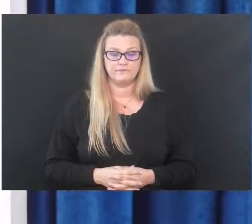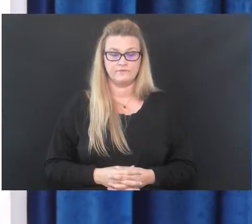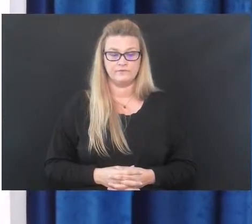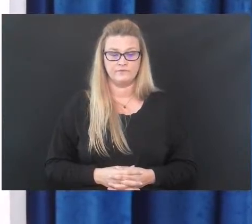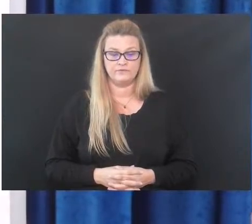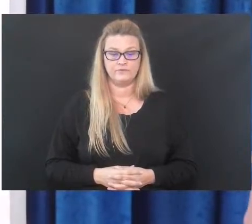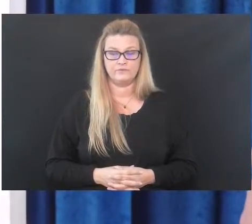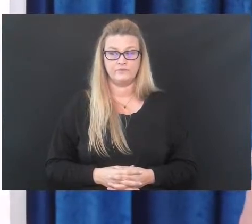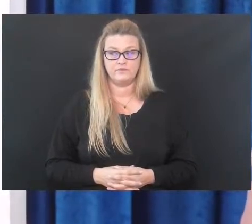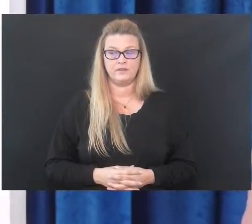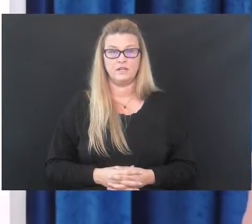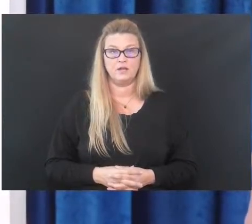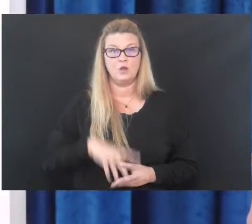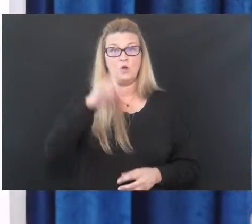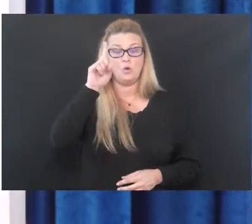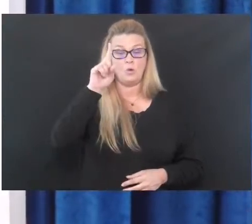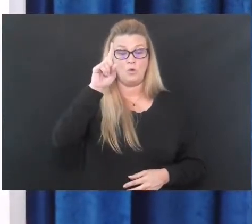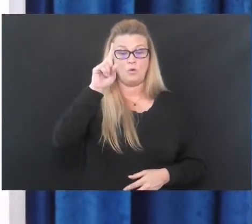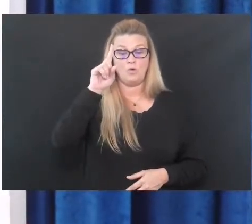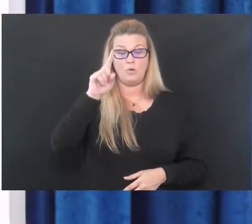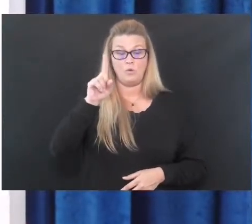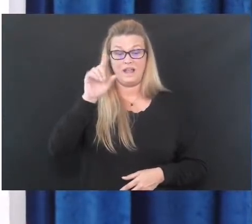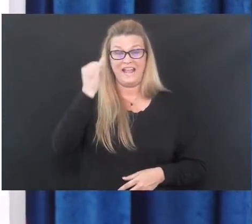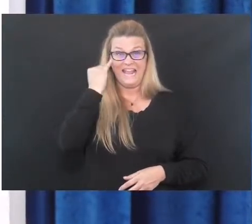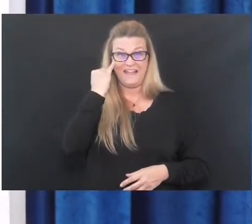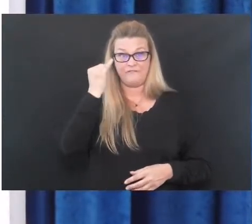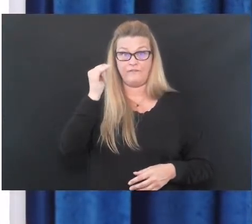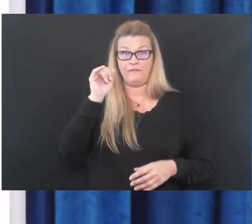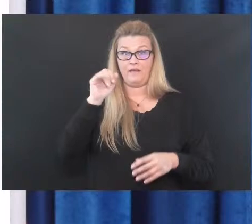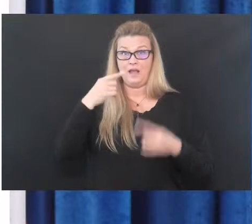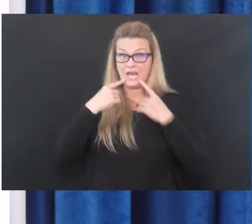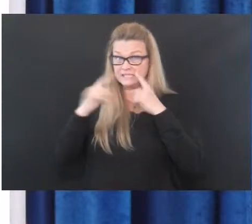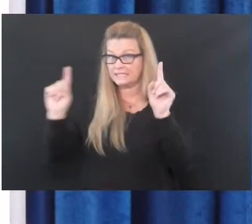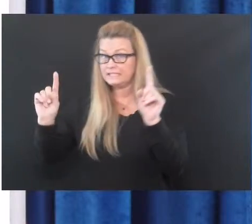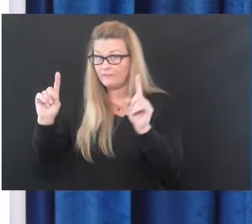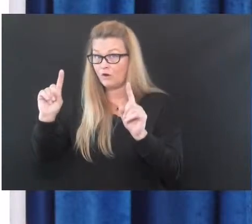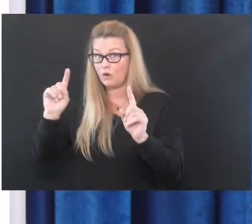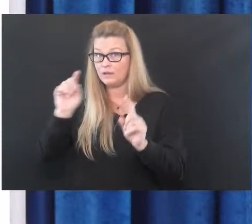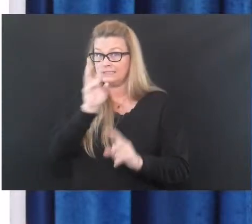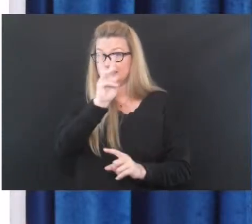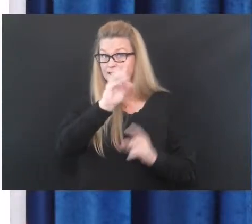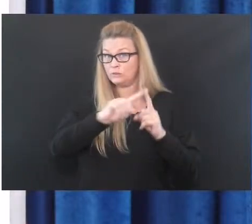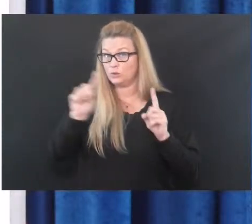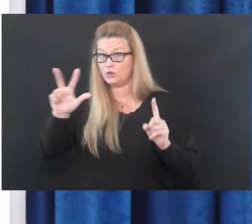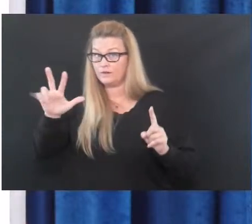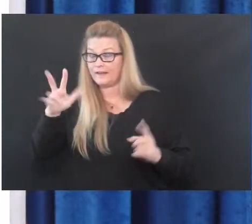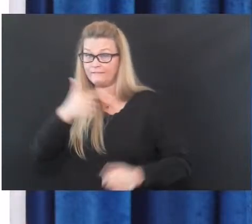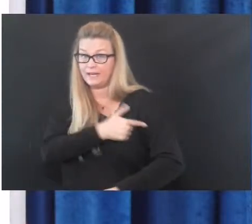1,042,000, because that's how many you'd have vaccinated if we get this 275.